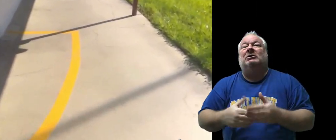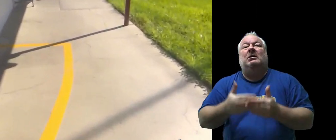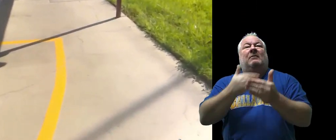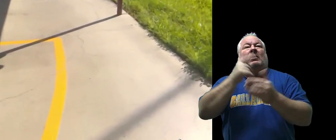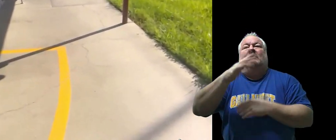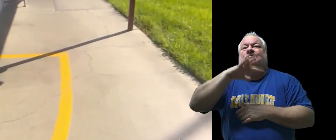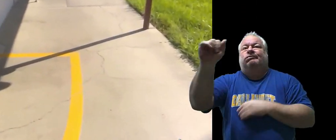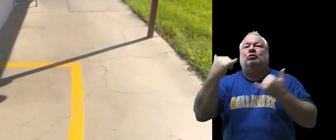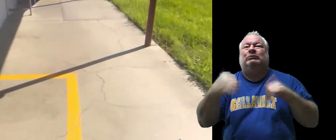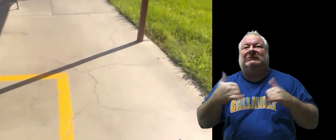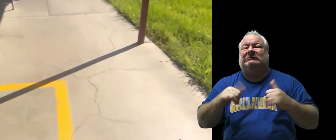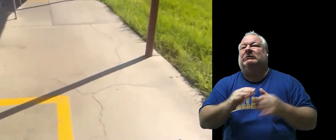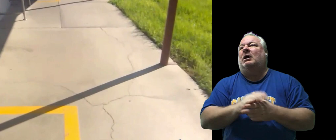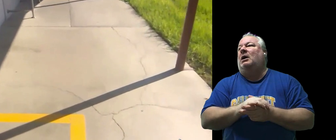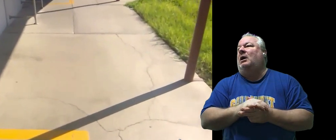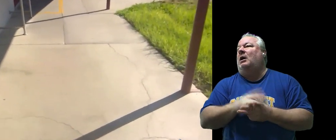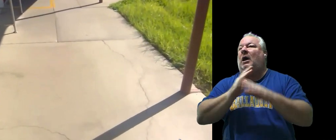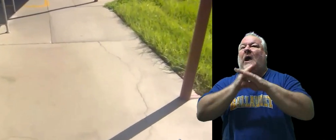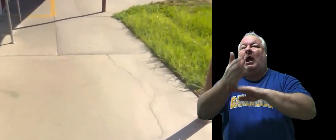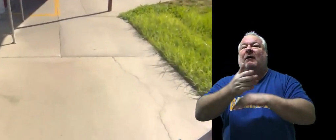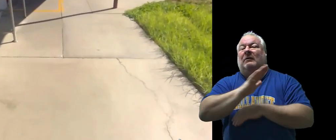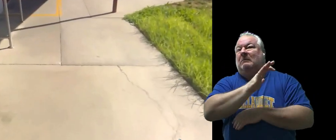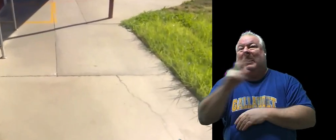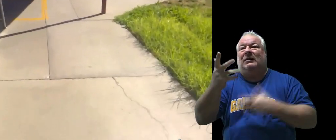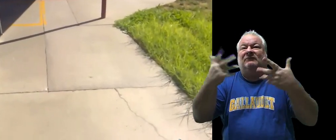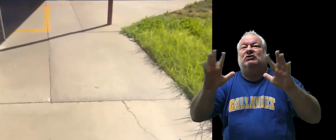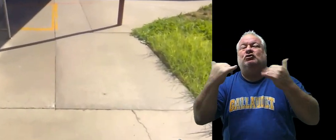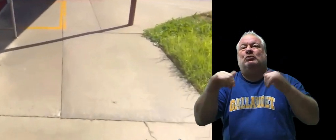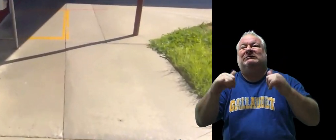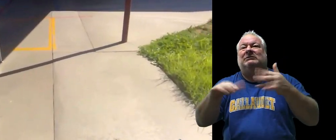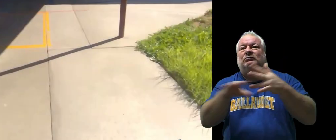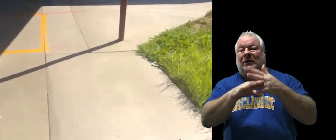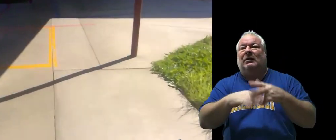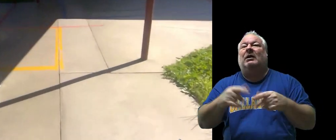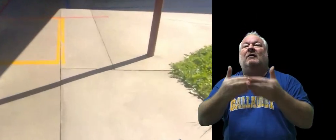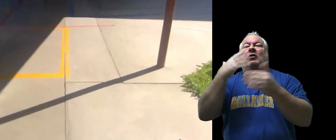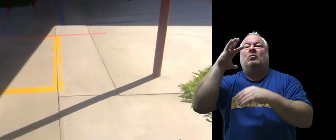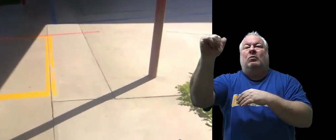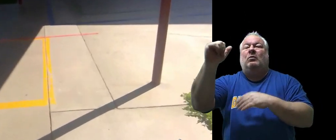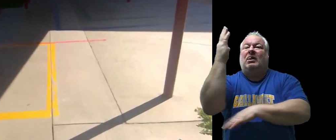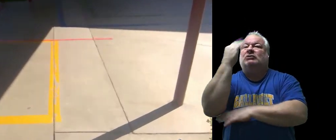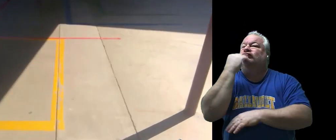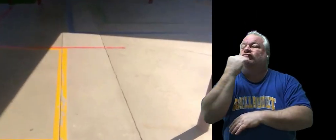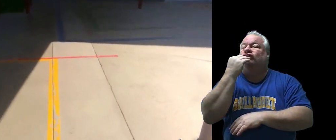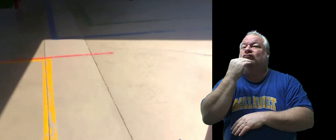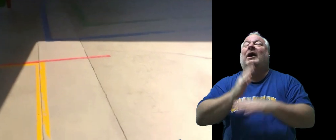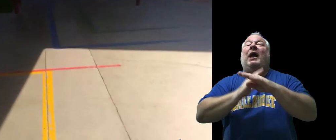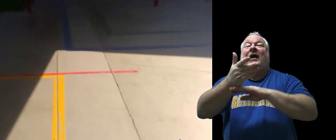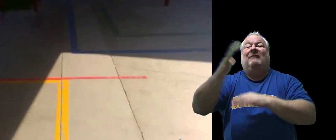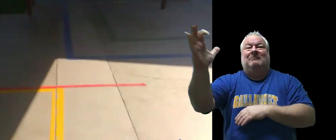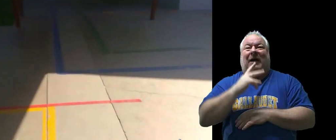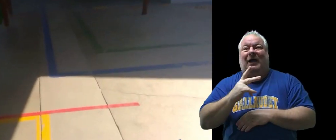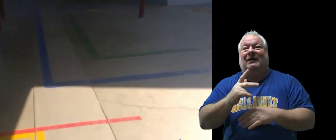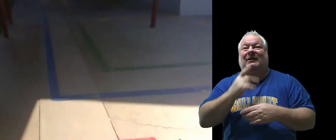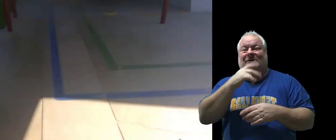right before you go to recess, after you go to recess, before you go to lunch,